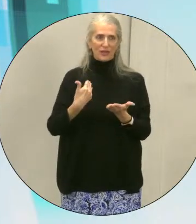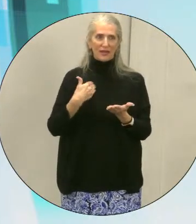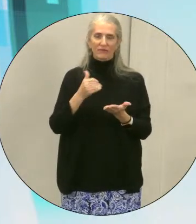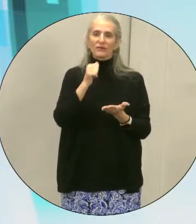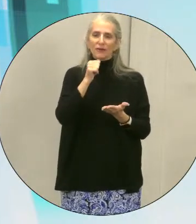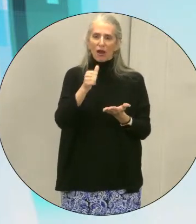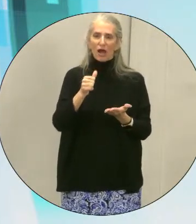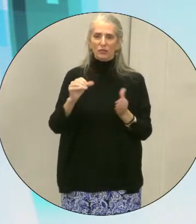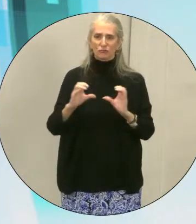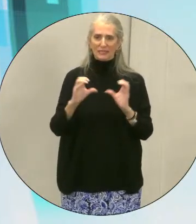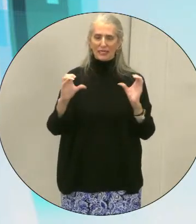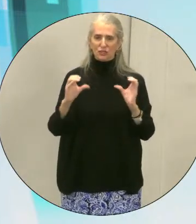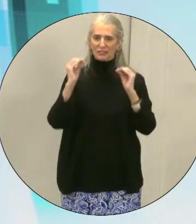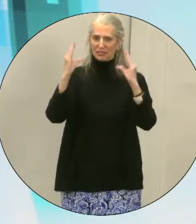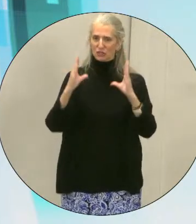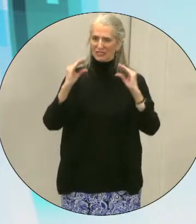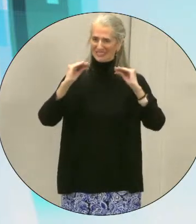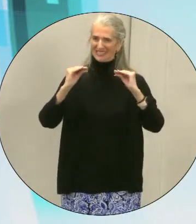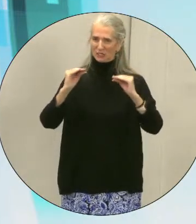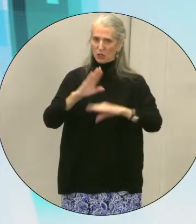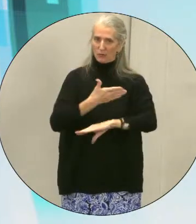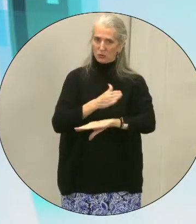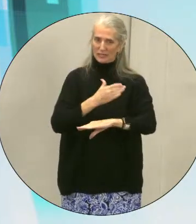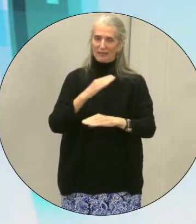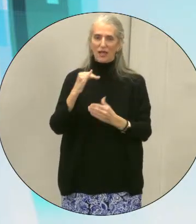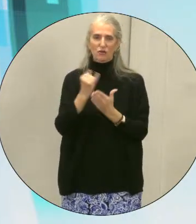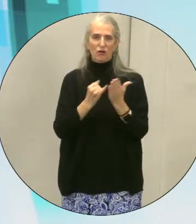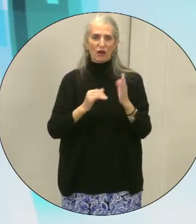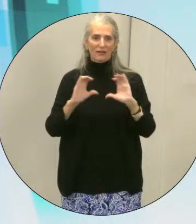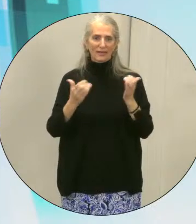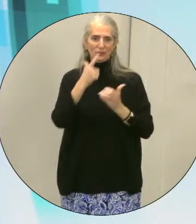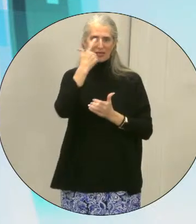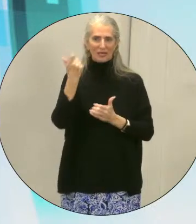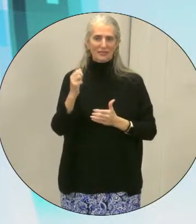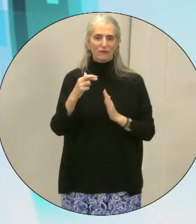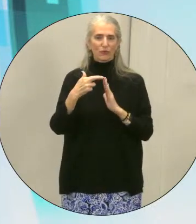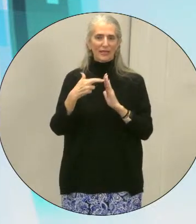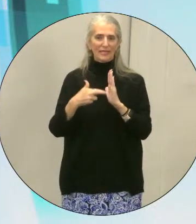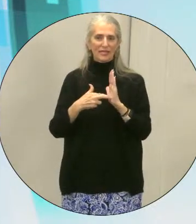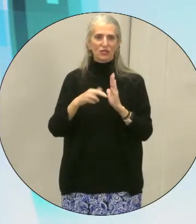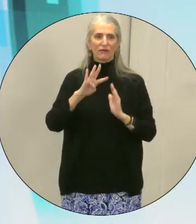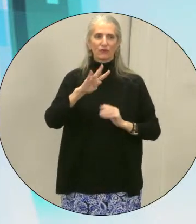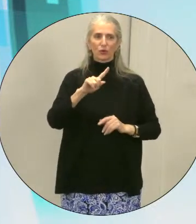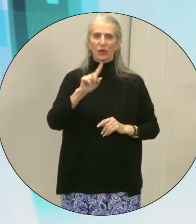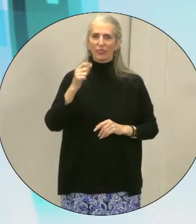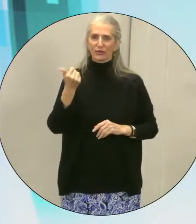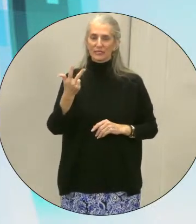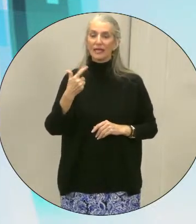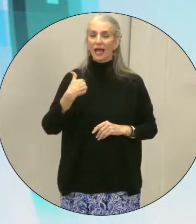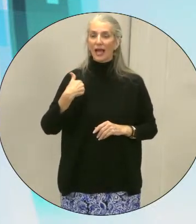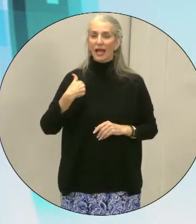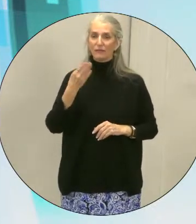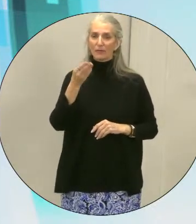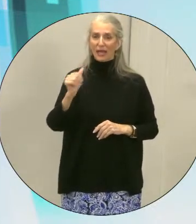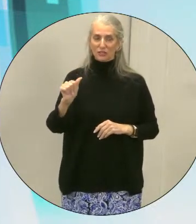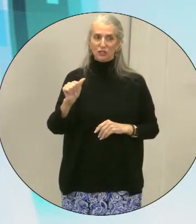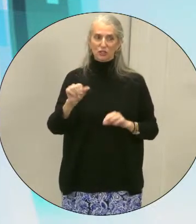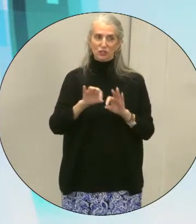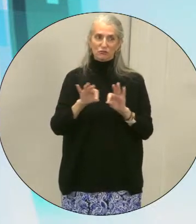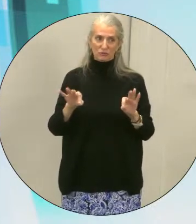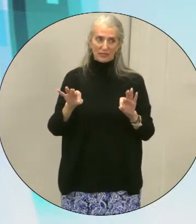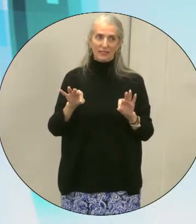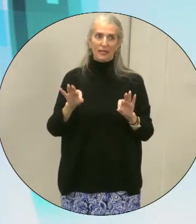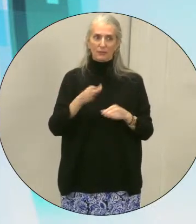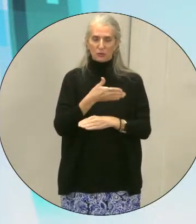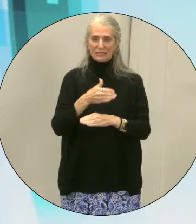non-credentialed teachers teaching our music and art classes because of Regulation 4113. Now, I hold a bachelor's and master's degree in music